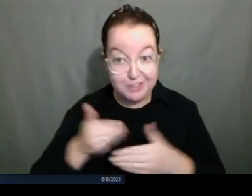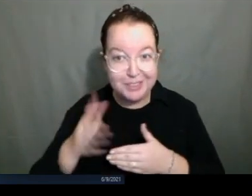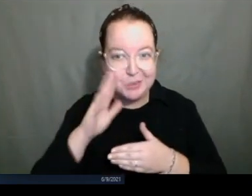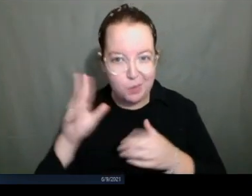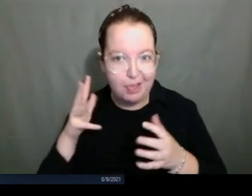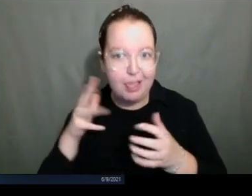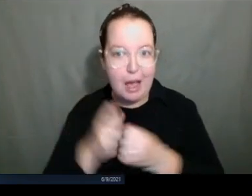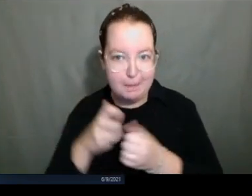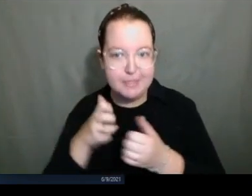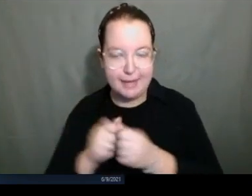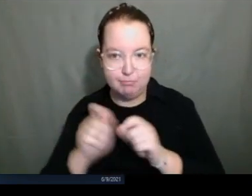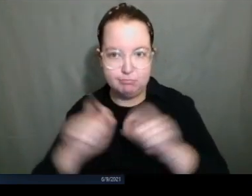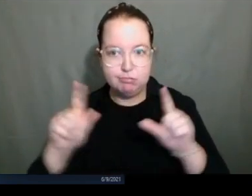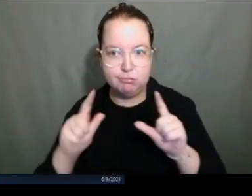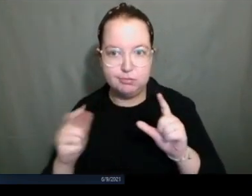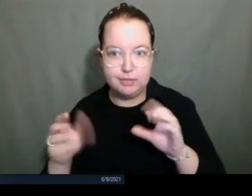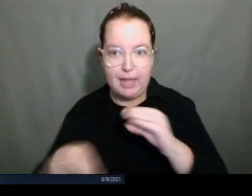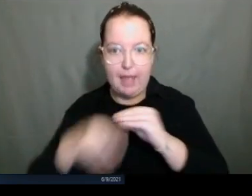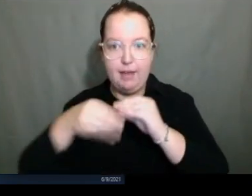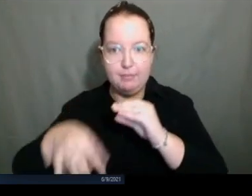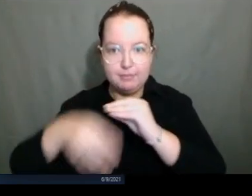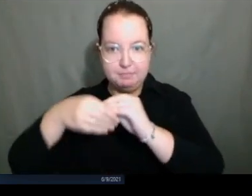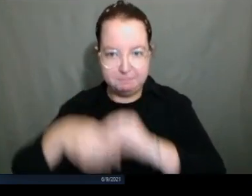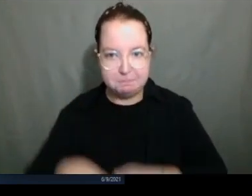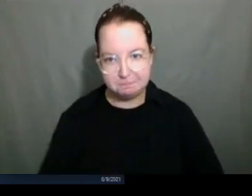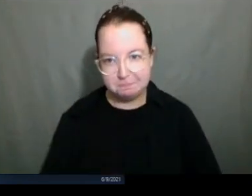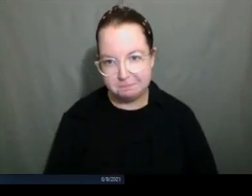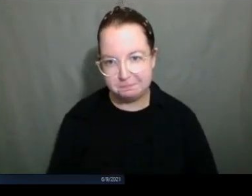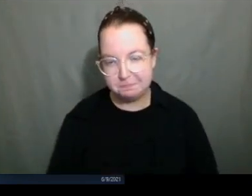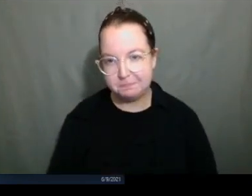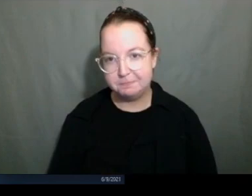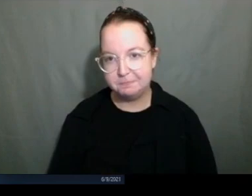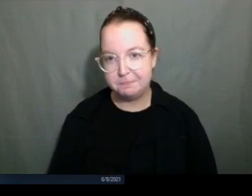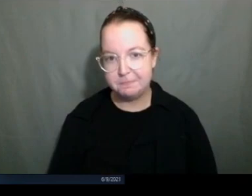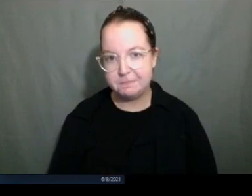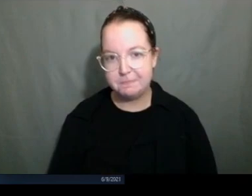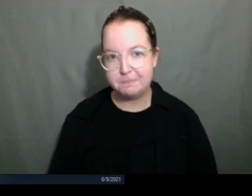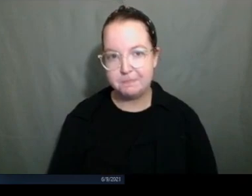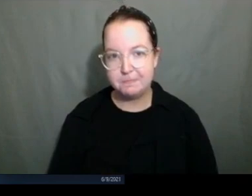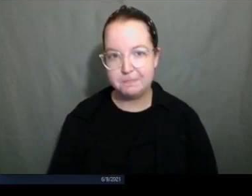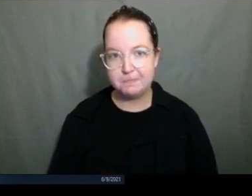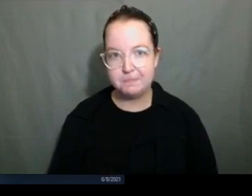these updated with the additional amounts from that payroll.